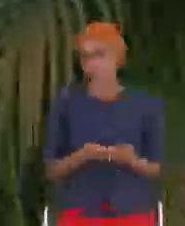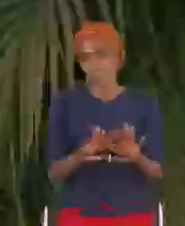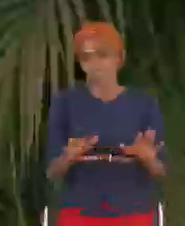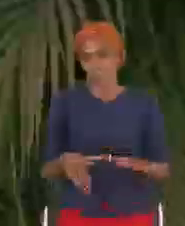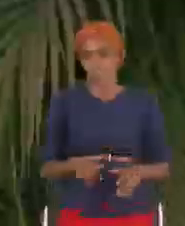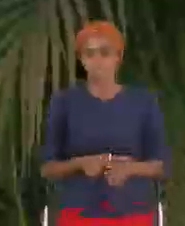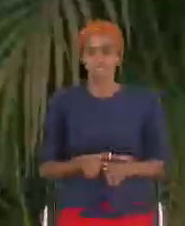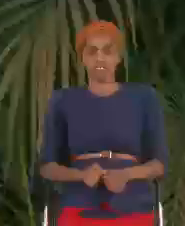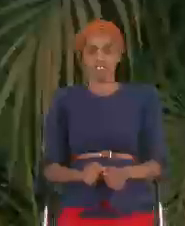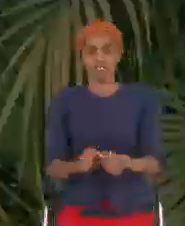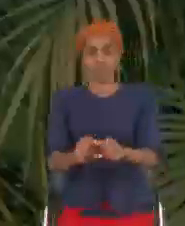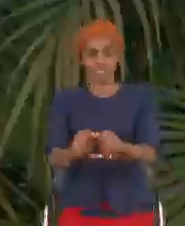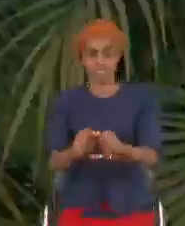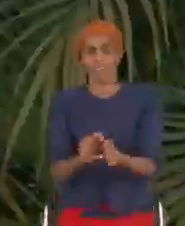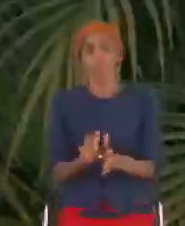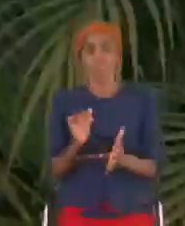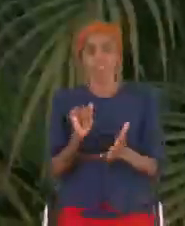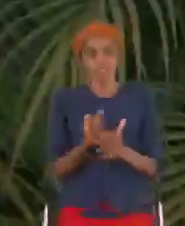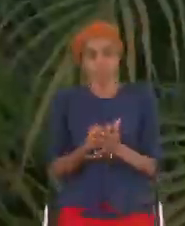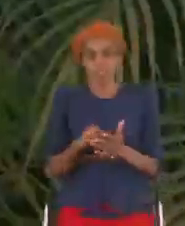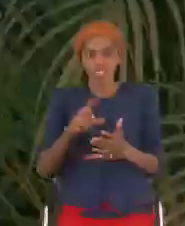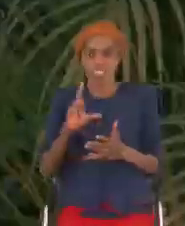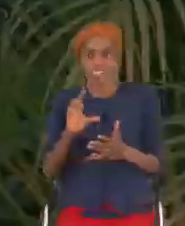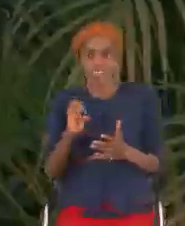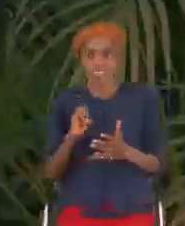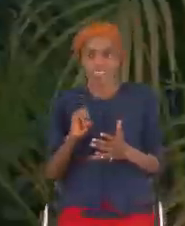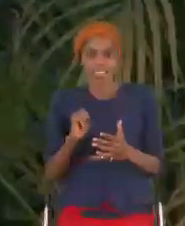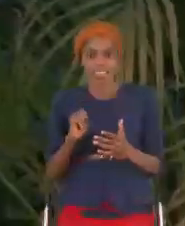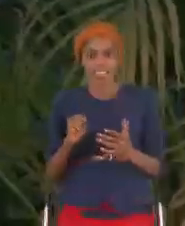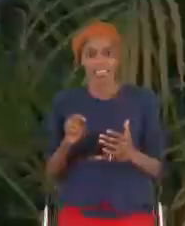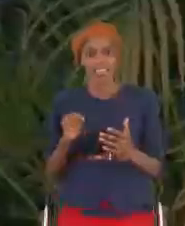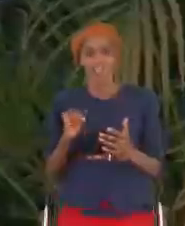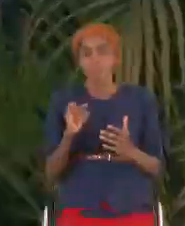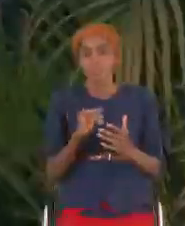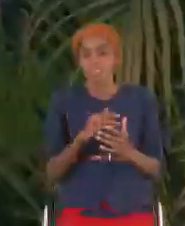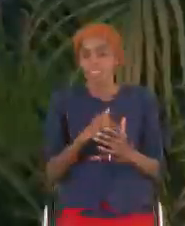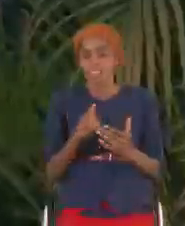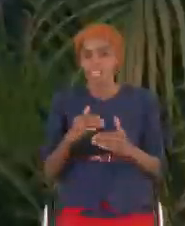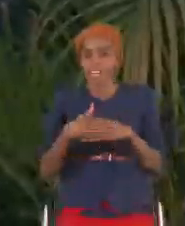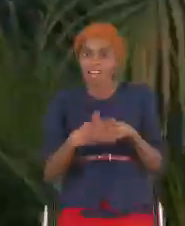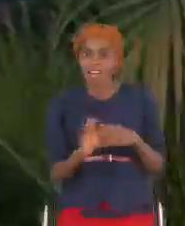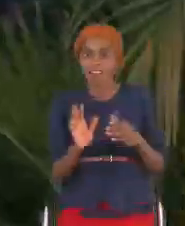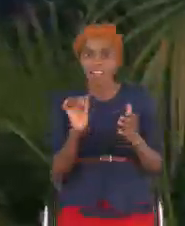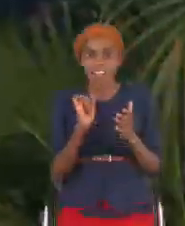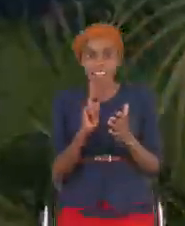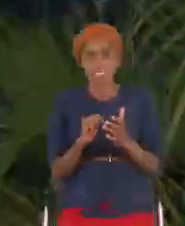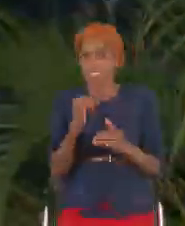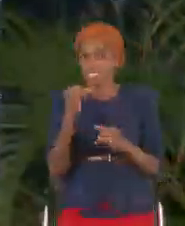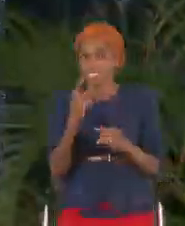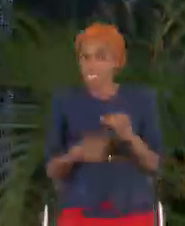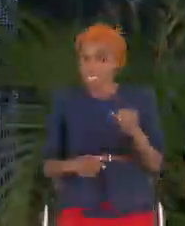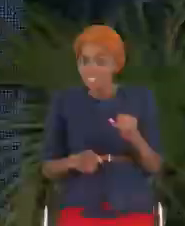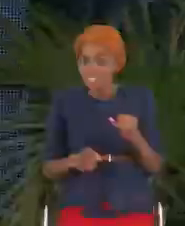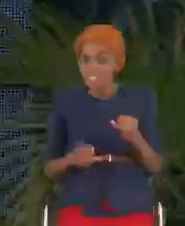stretch those legs, and you see that that leg, one leg is shorter than the other. And then after the final prayer, those